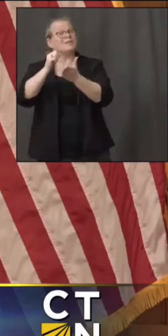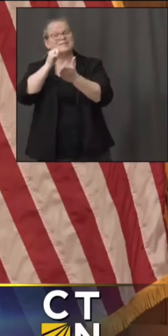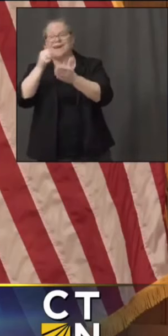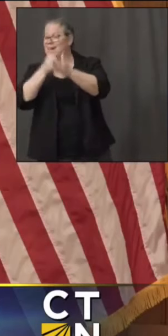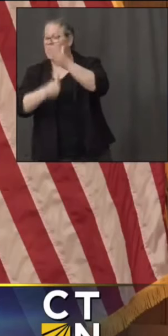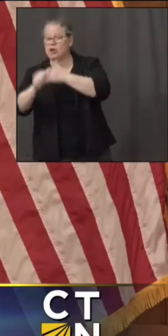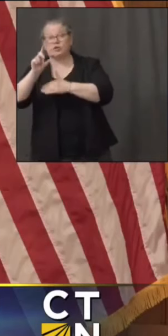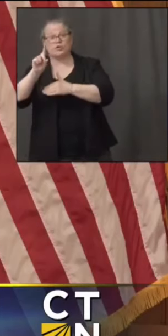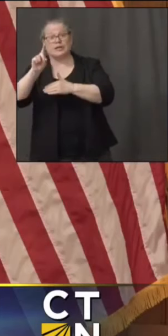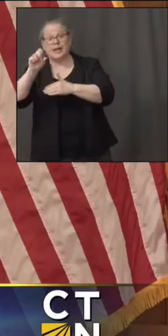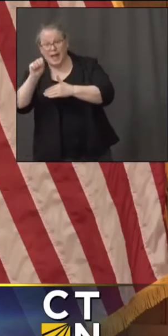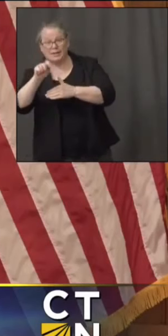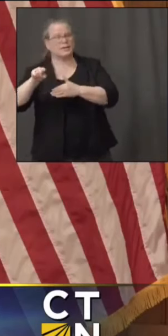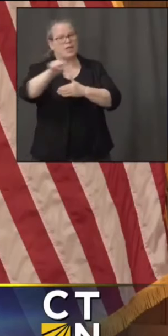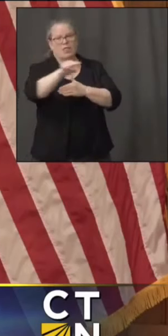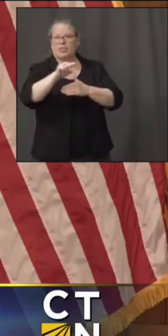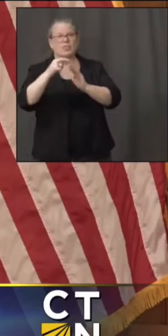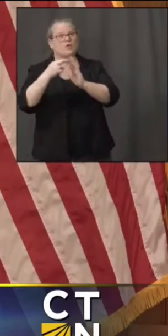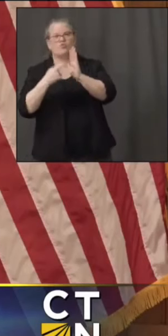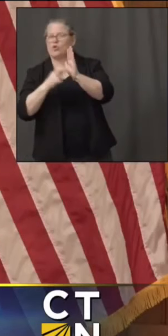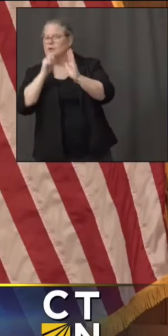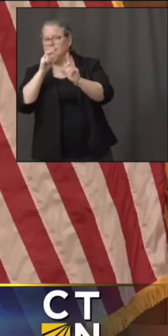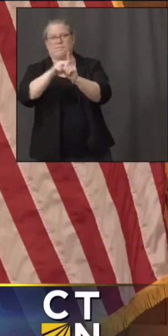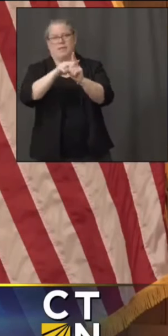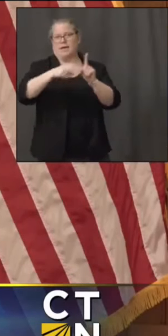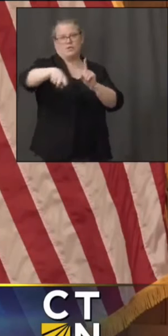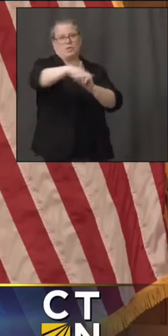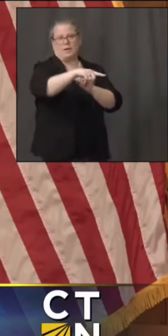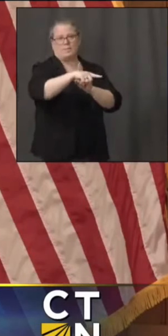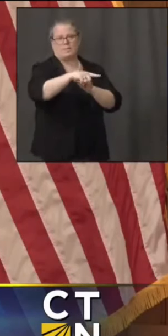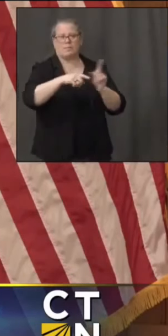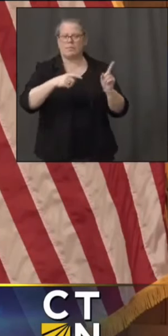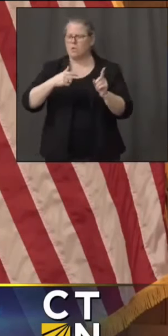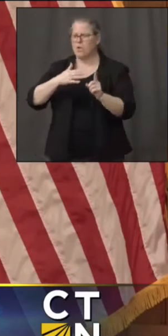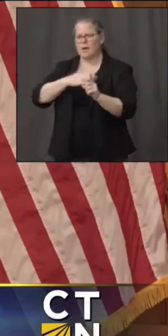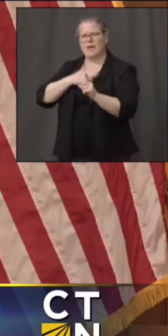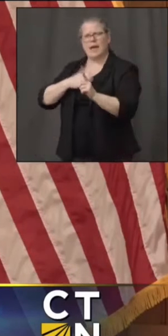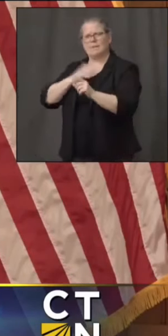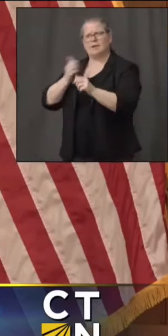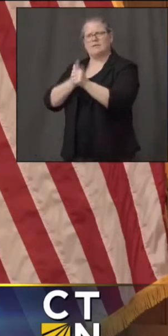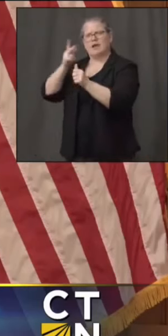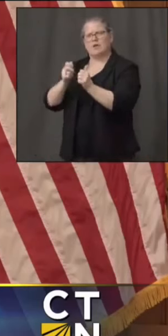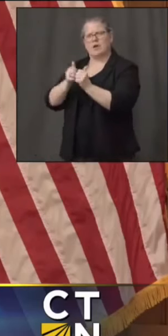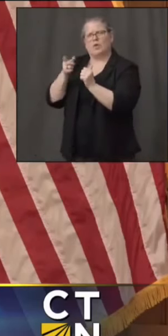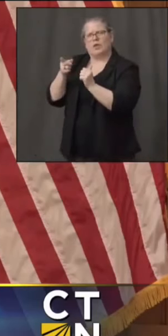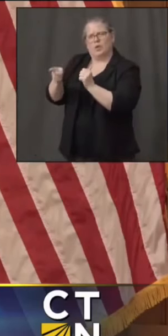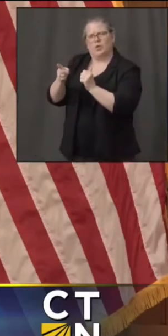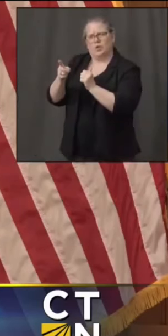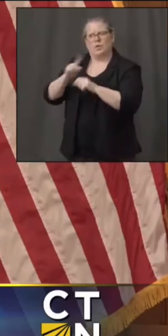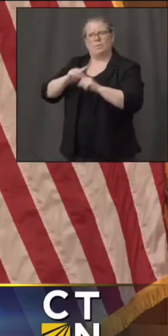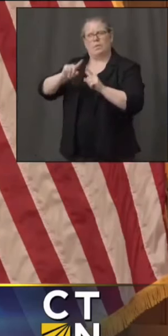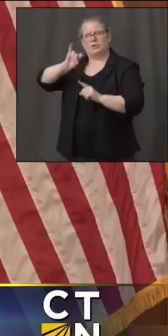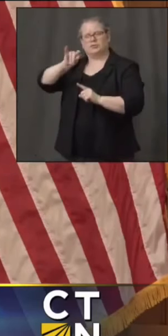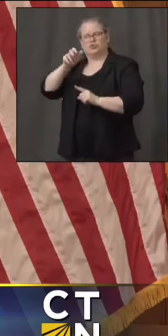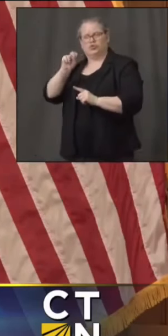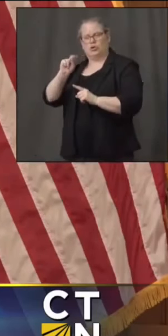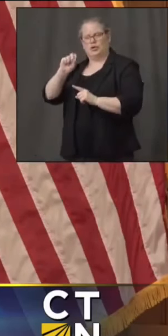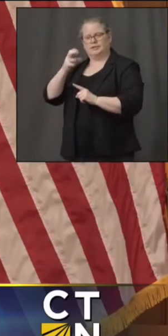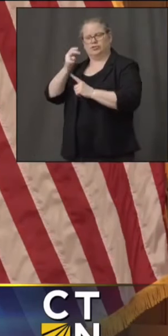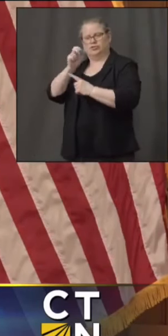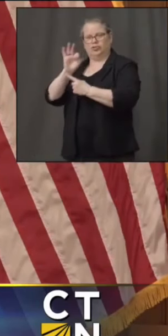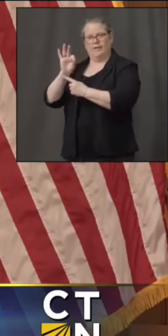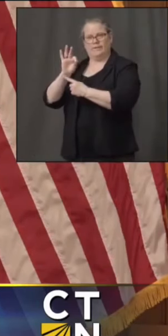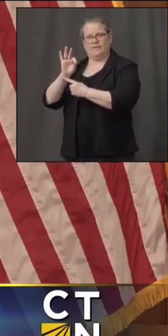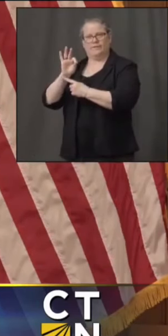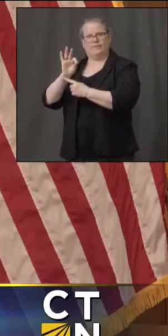Well, I'll be happy to follow back up with you offline on that. But I know that Jordan Sheff, our commissioner, has been working vigorously on this